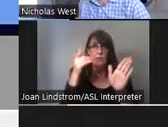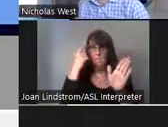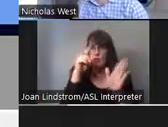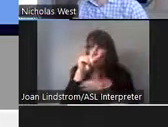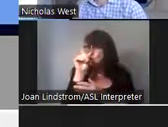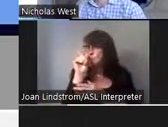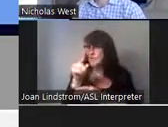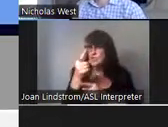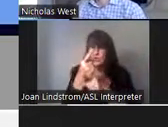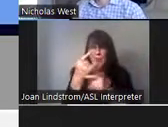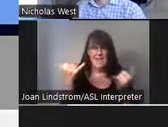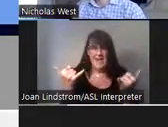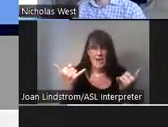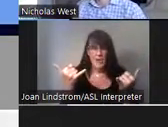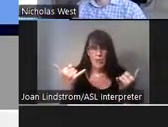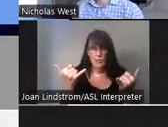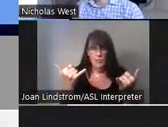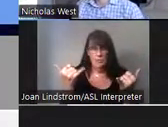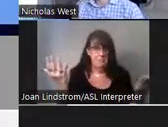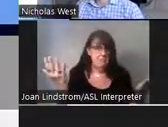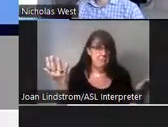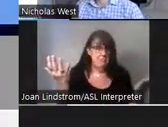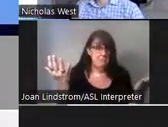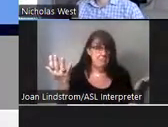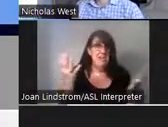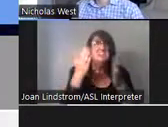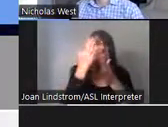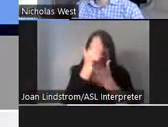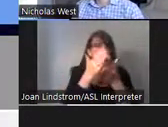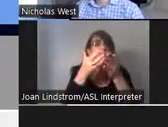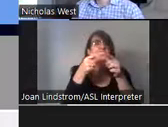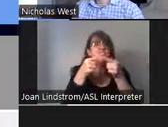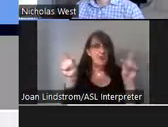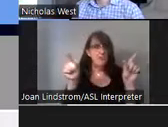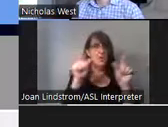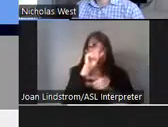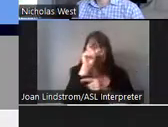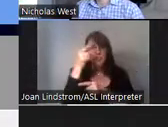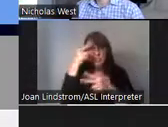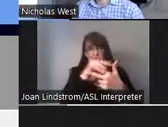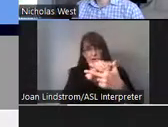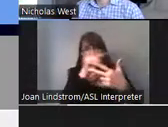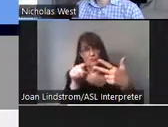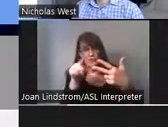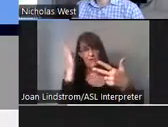questions right now. And I think I'll have some general questions for each of our three